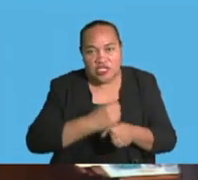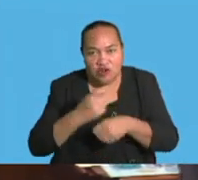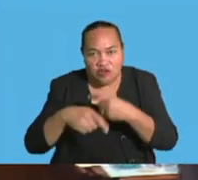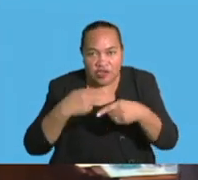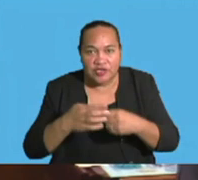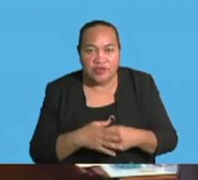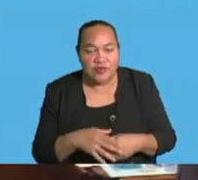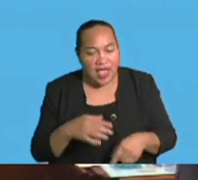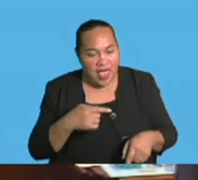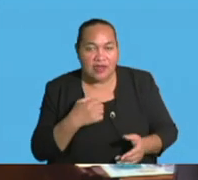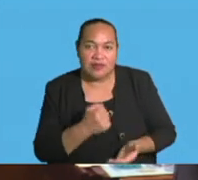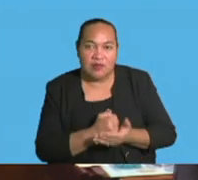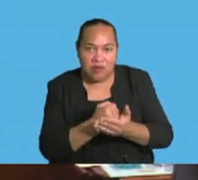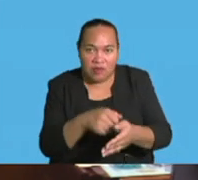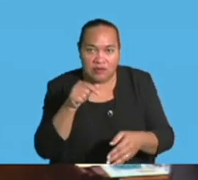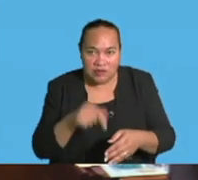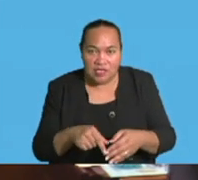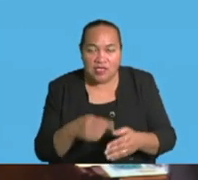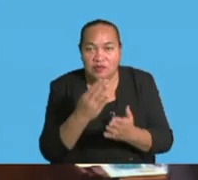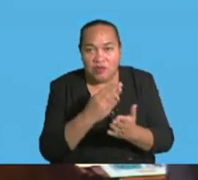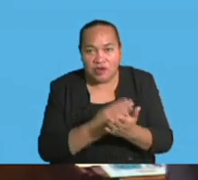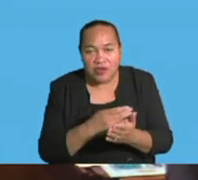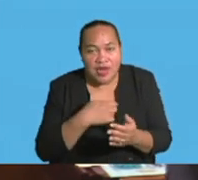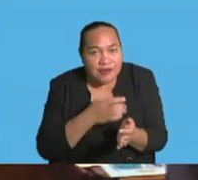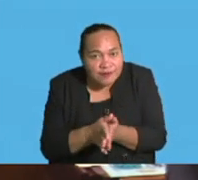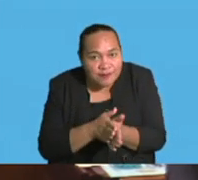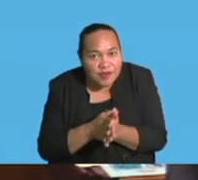commend this budget to the August House and I look forward to a successful